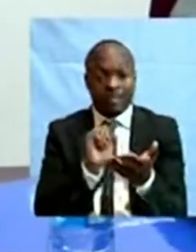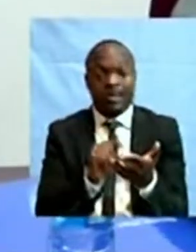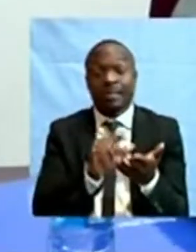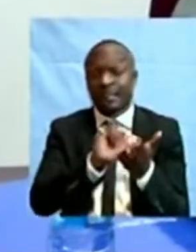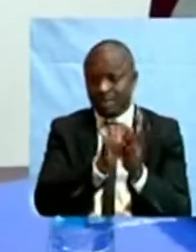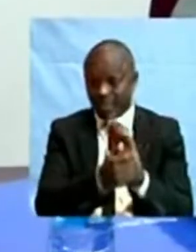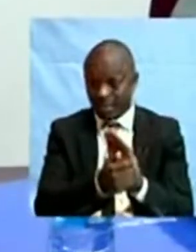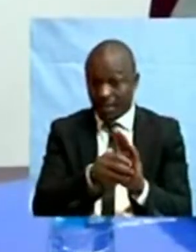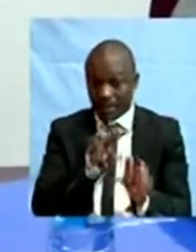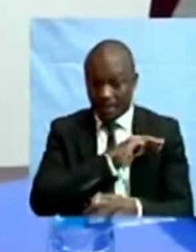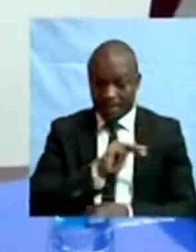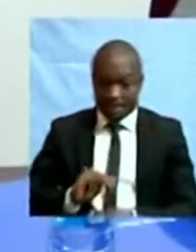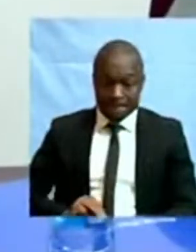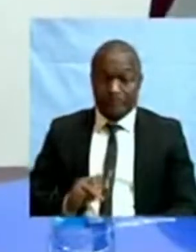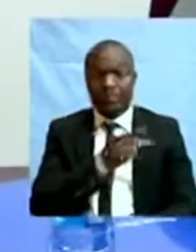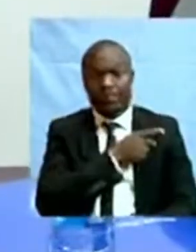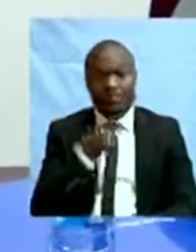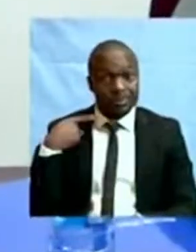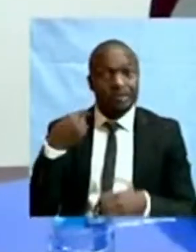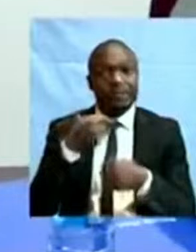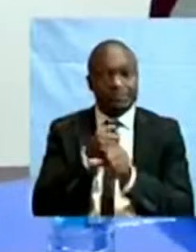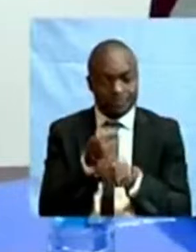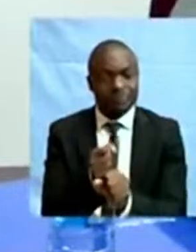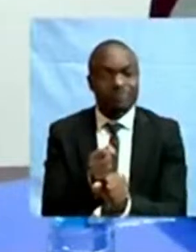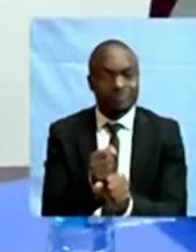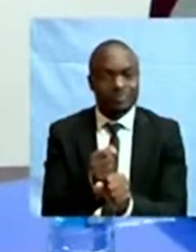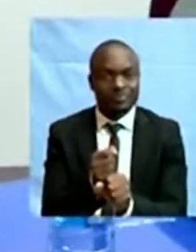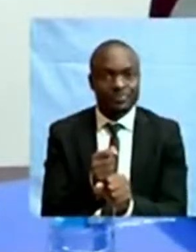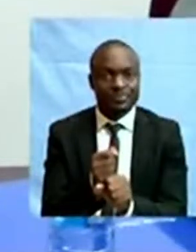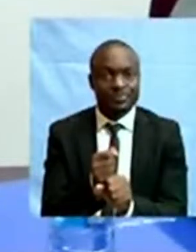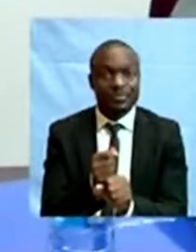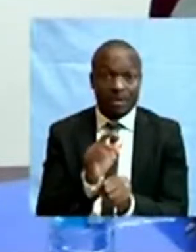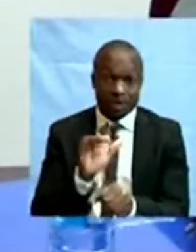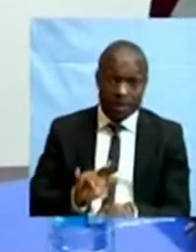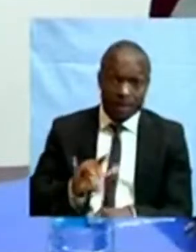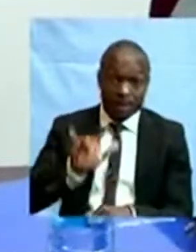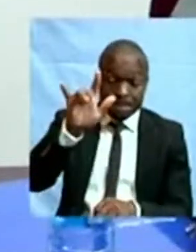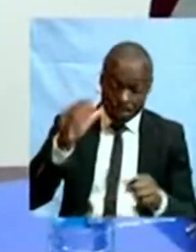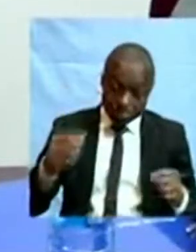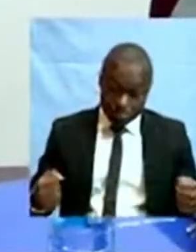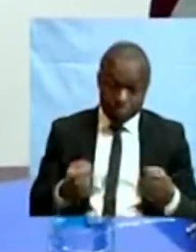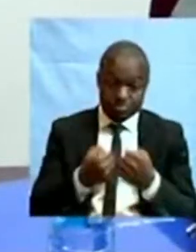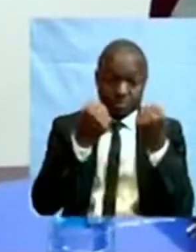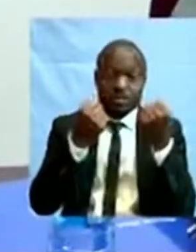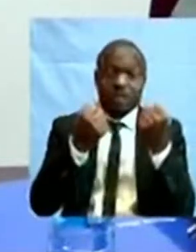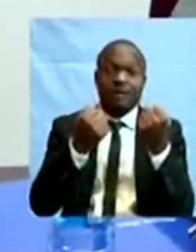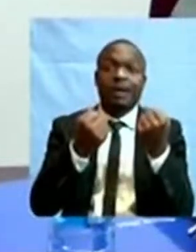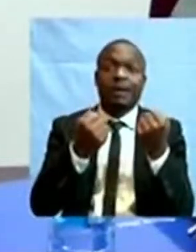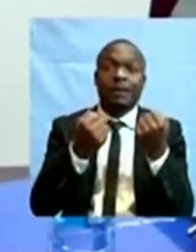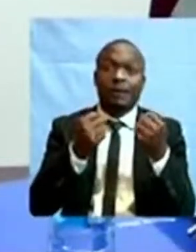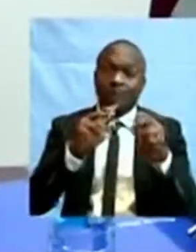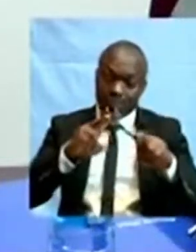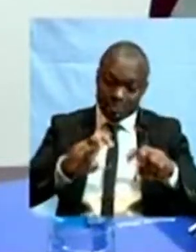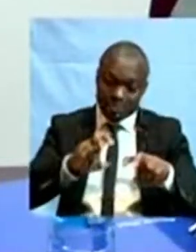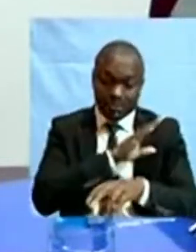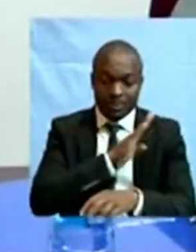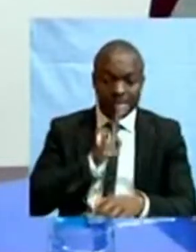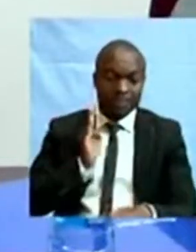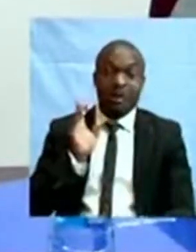act, members of the House, that established the Aircraft Accident Investigation Board, that is 2016,